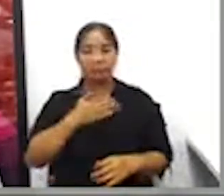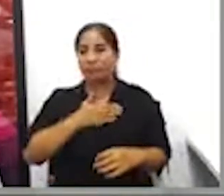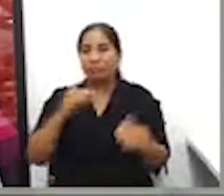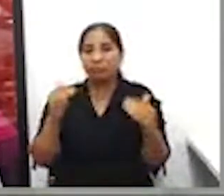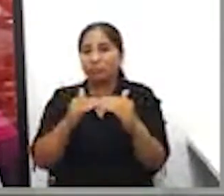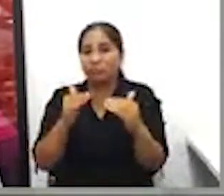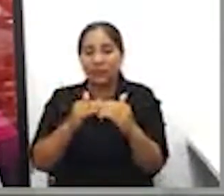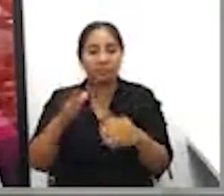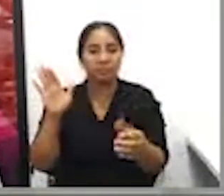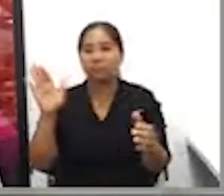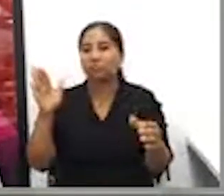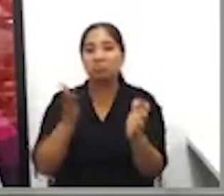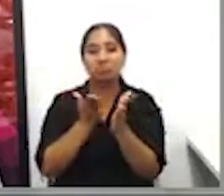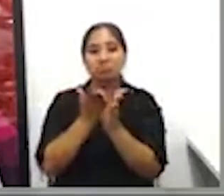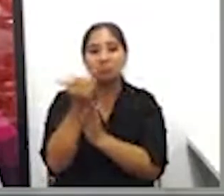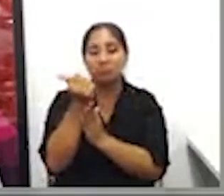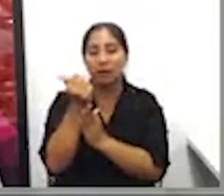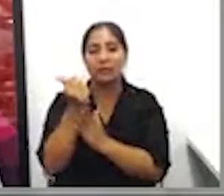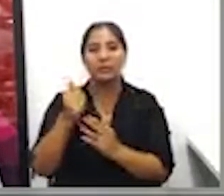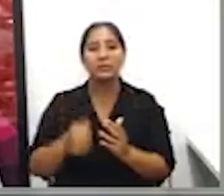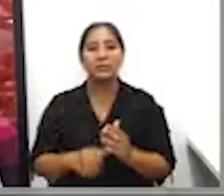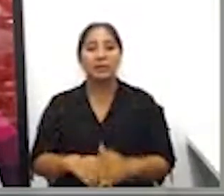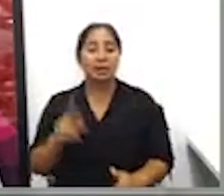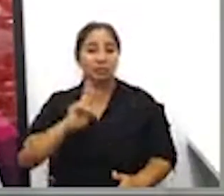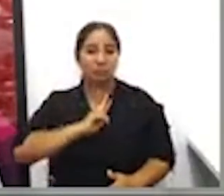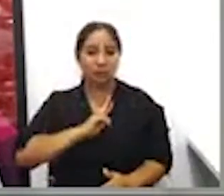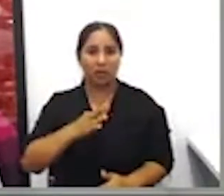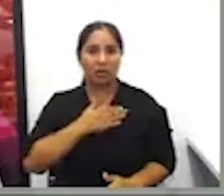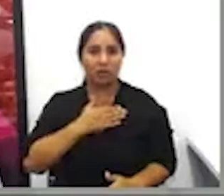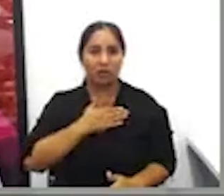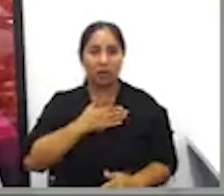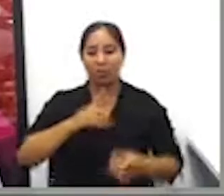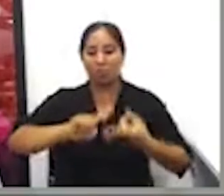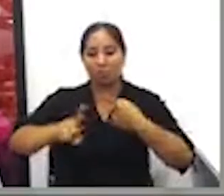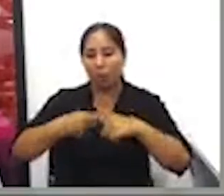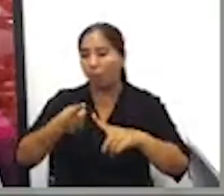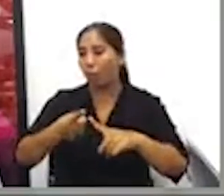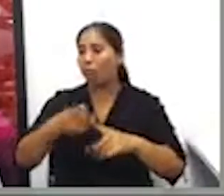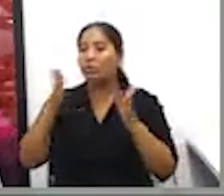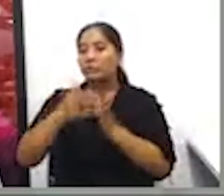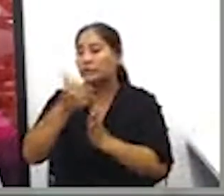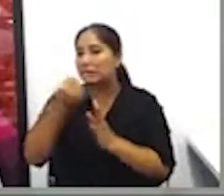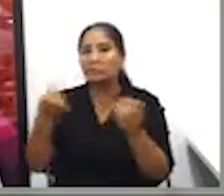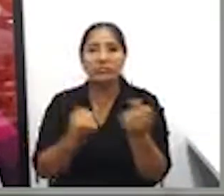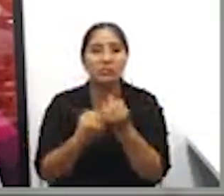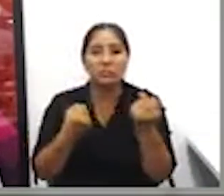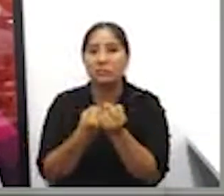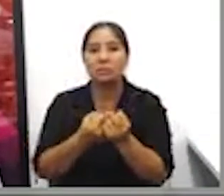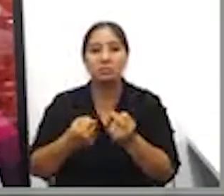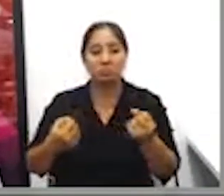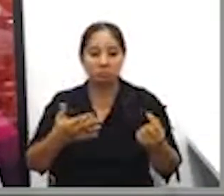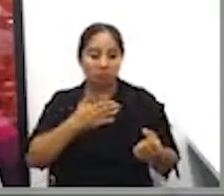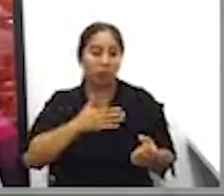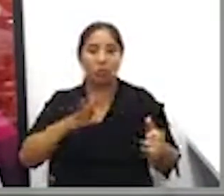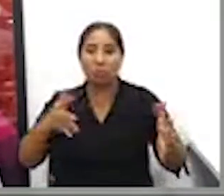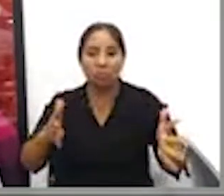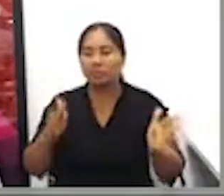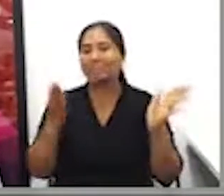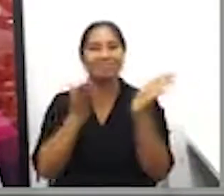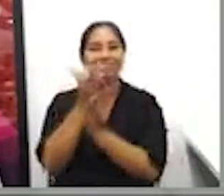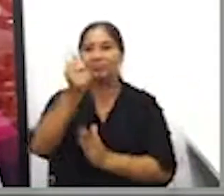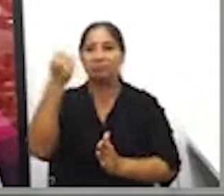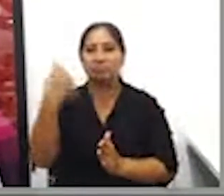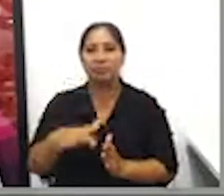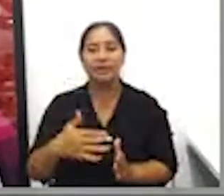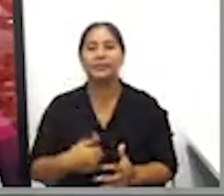years. I could not do what I do without an amazing team of people with whom I